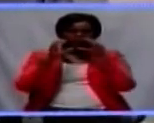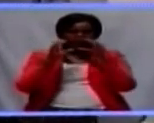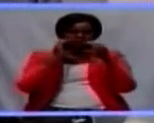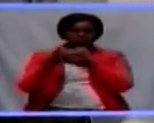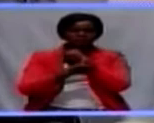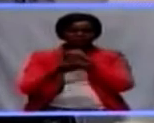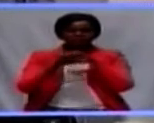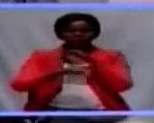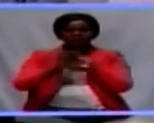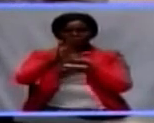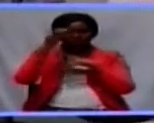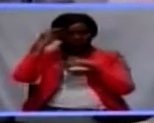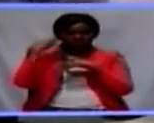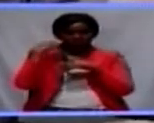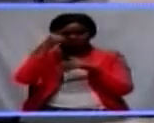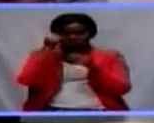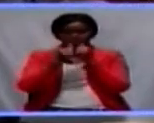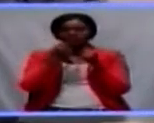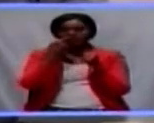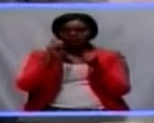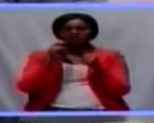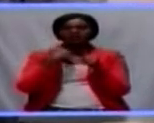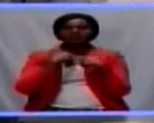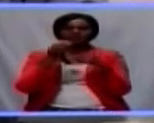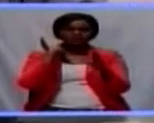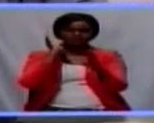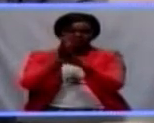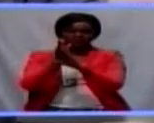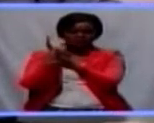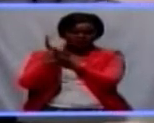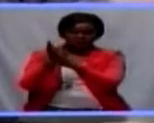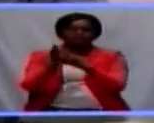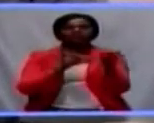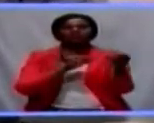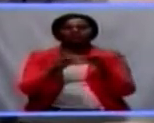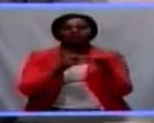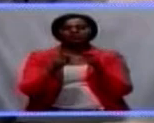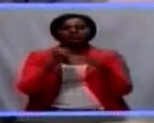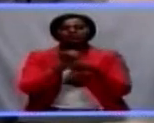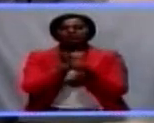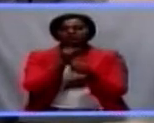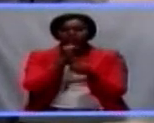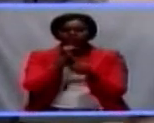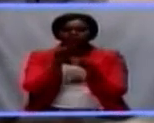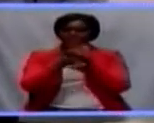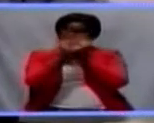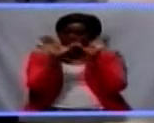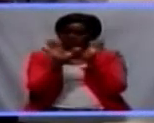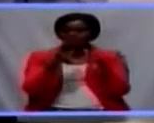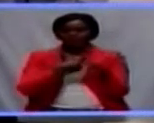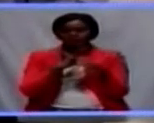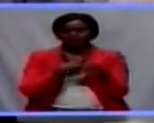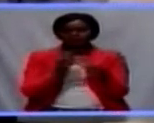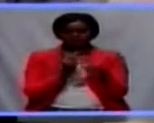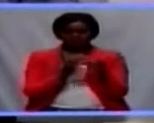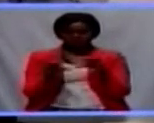department, under my office, because it must have I must have direct control over that and ensure that it is properly resourced. We are doing